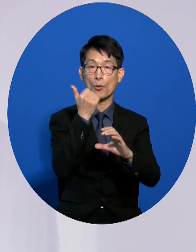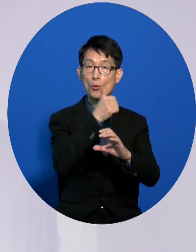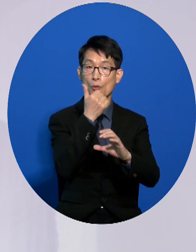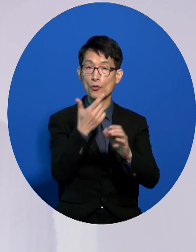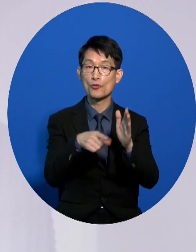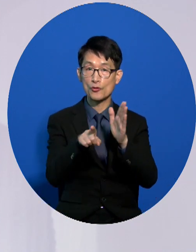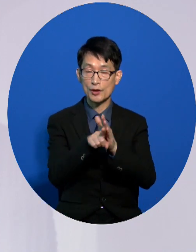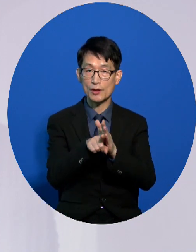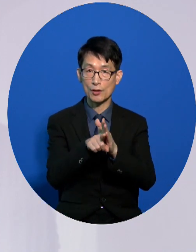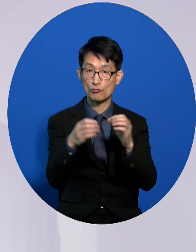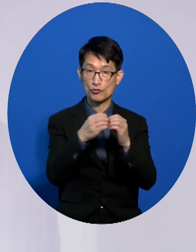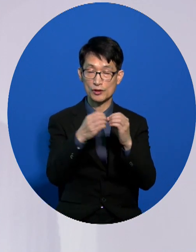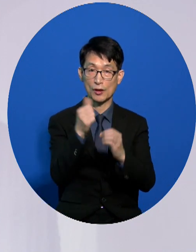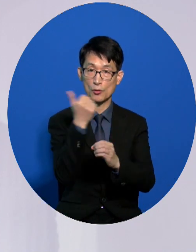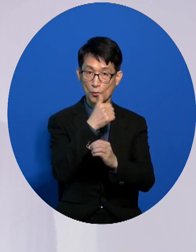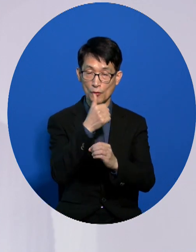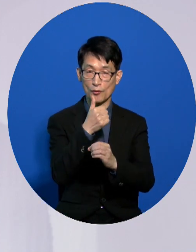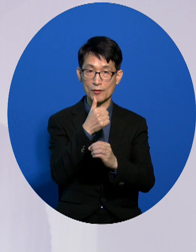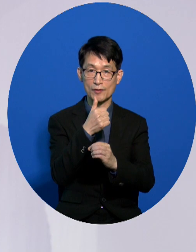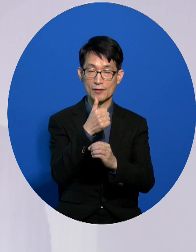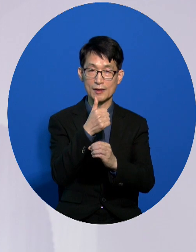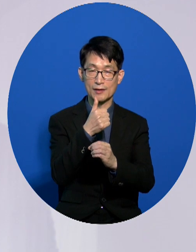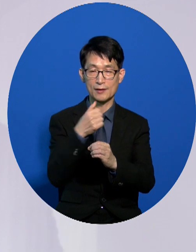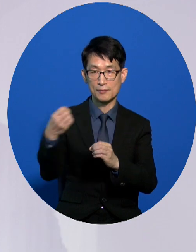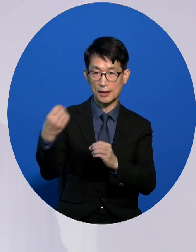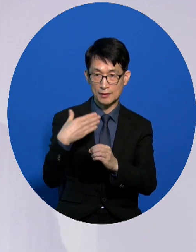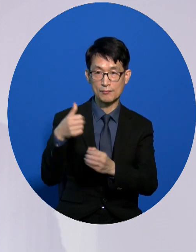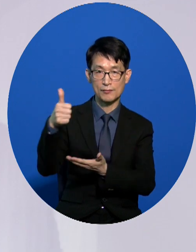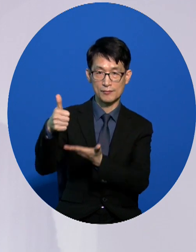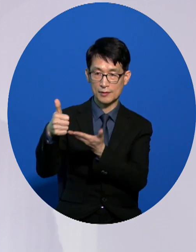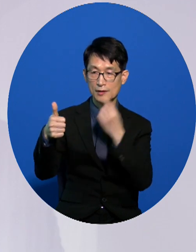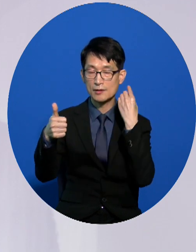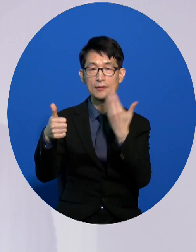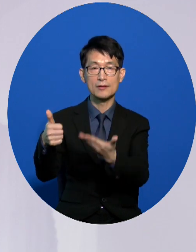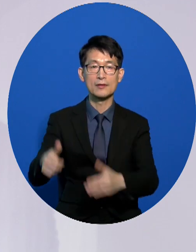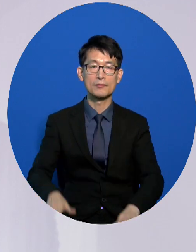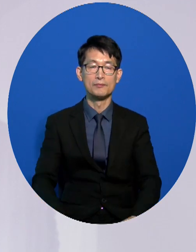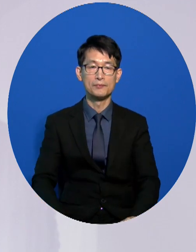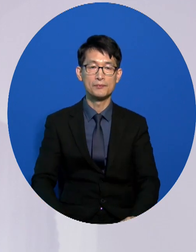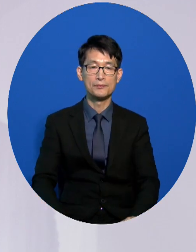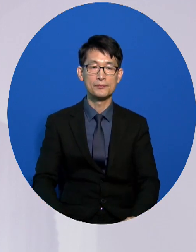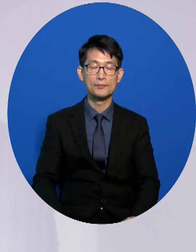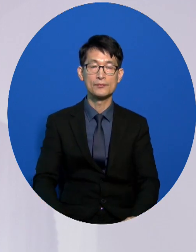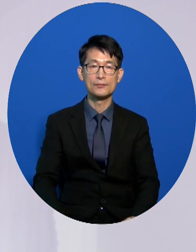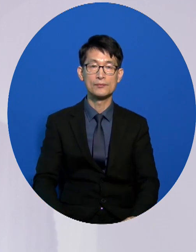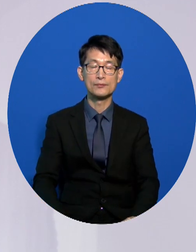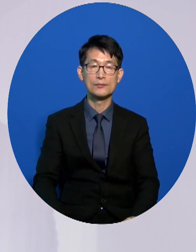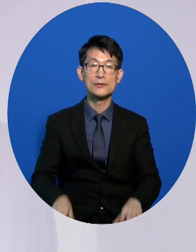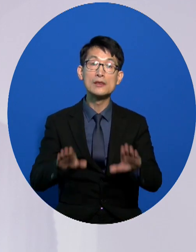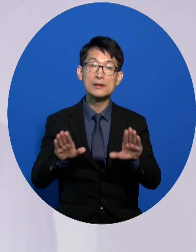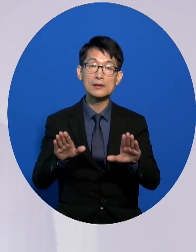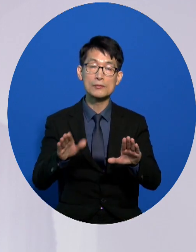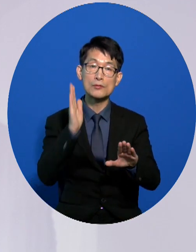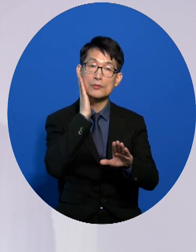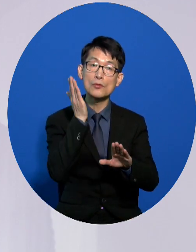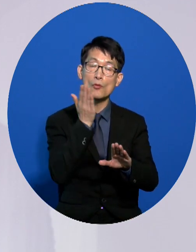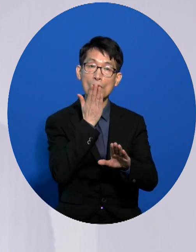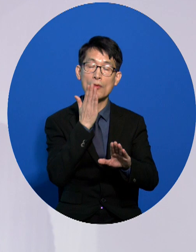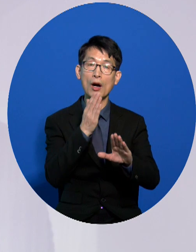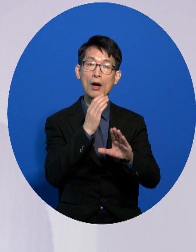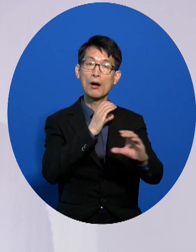I'd like to ask the question to CEO Park Won-jin, who spoke about the communication services for those with hearing